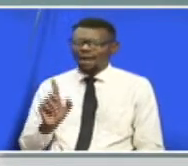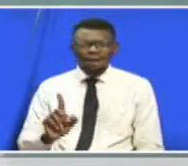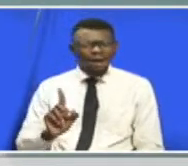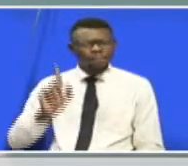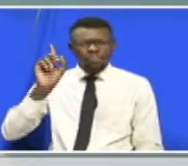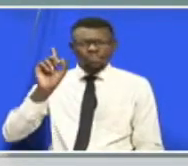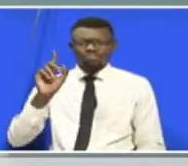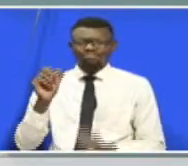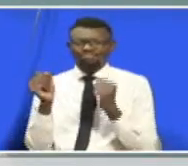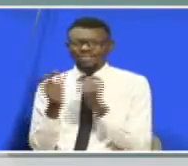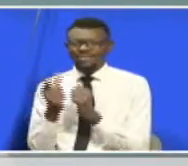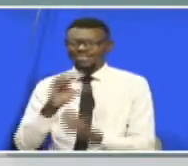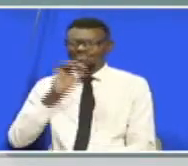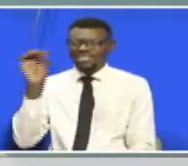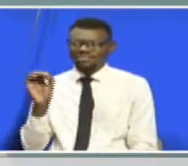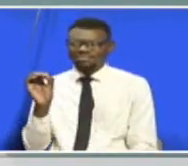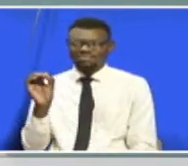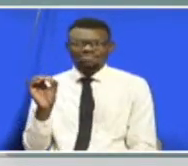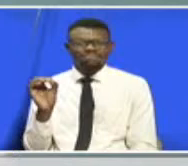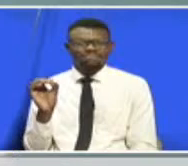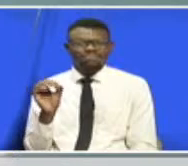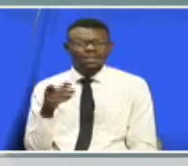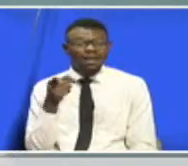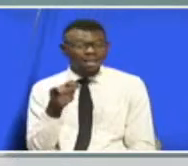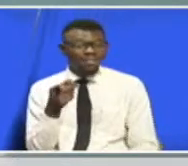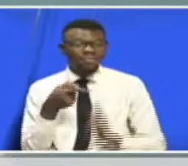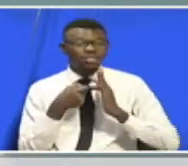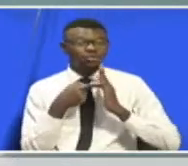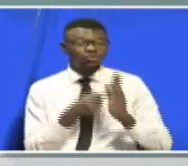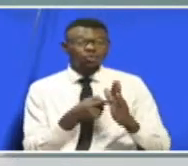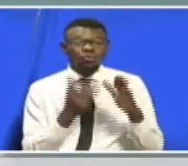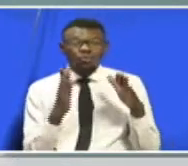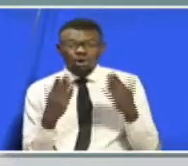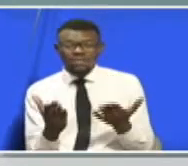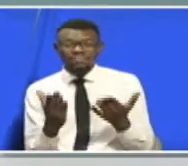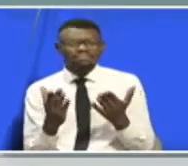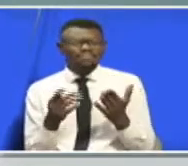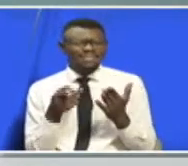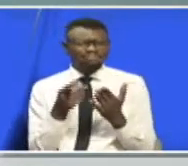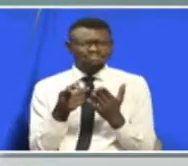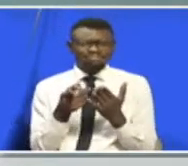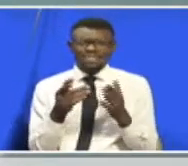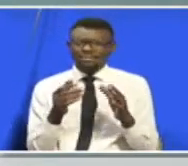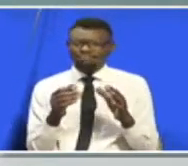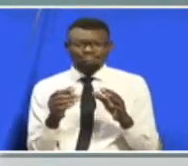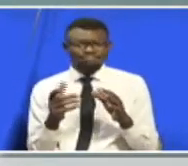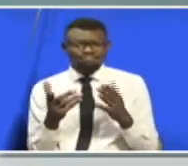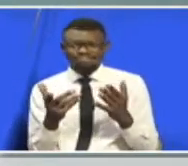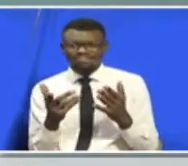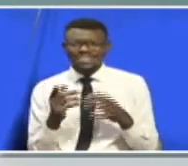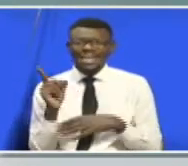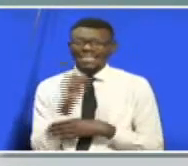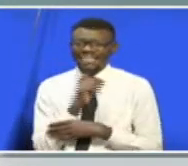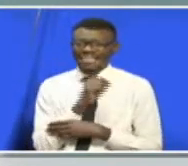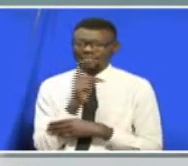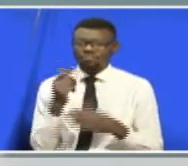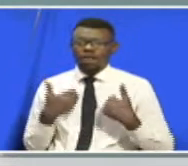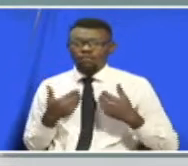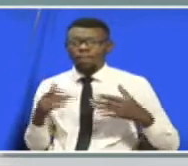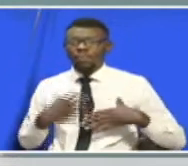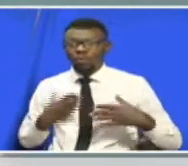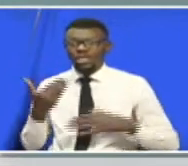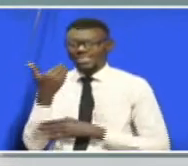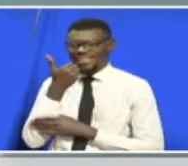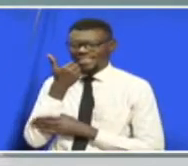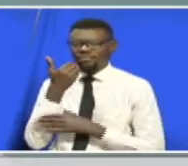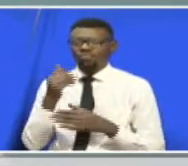11%. That is an indication that there is a clear, increase in the number of people who are getting